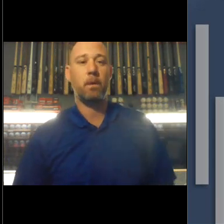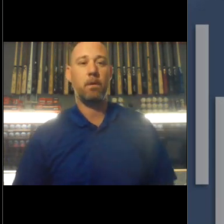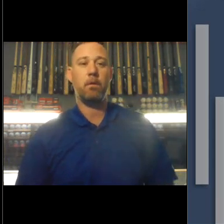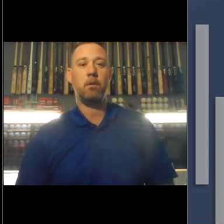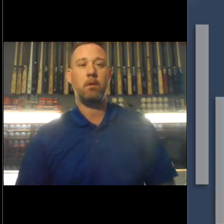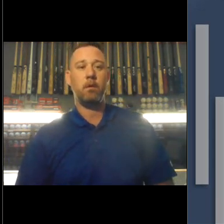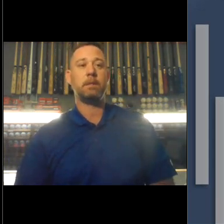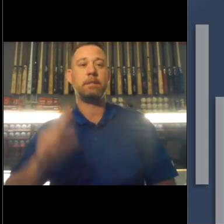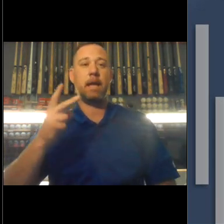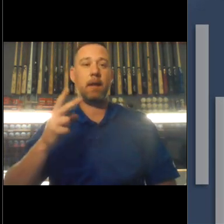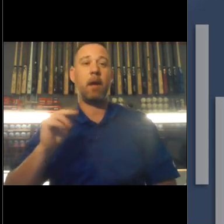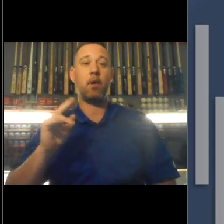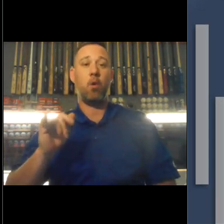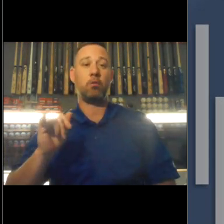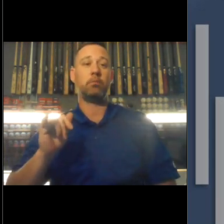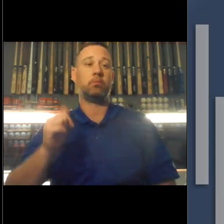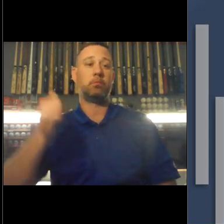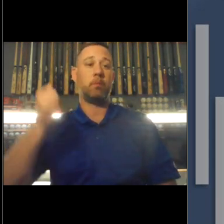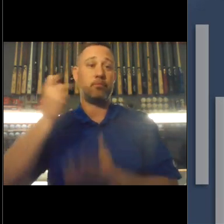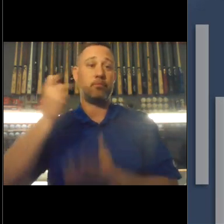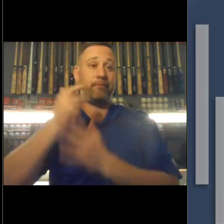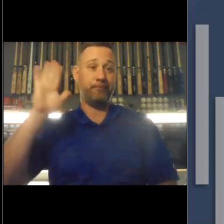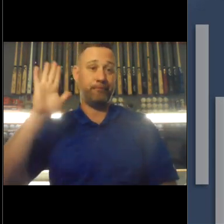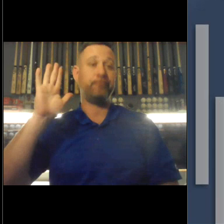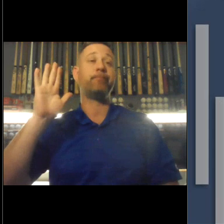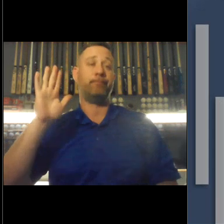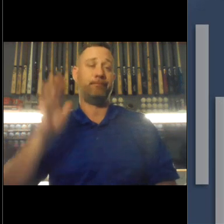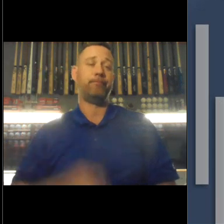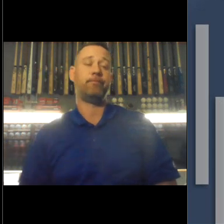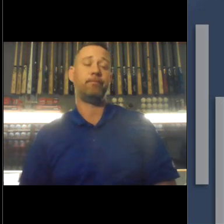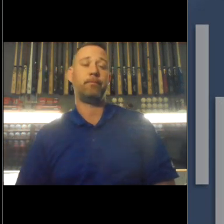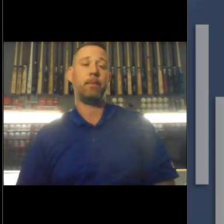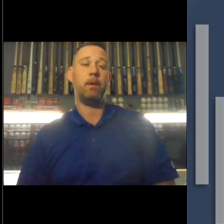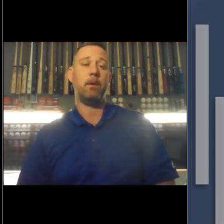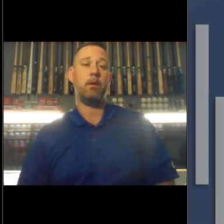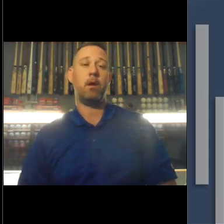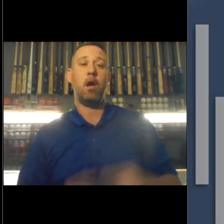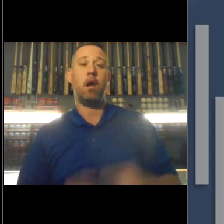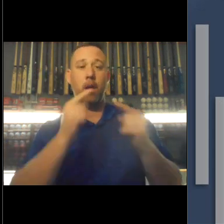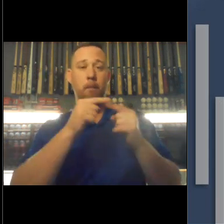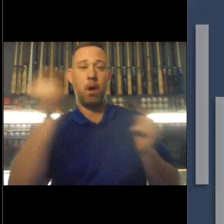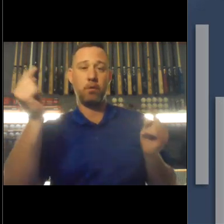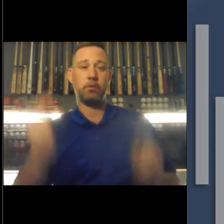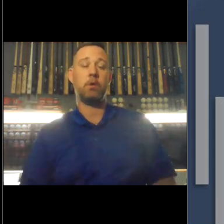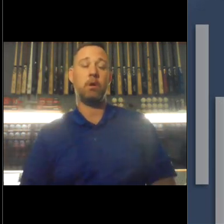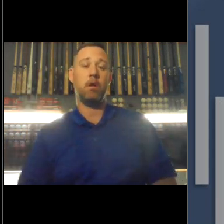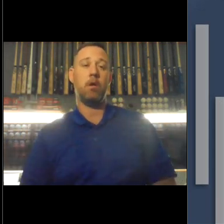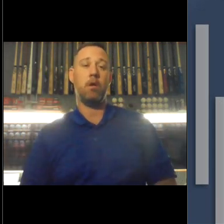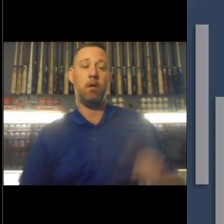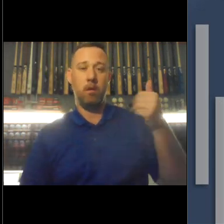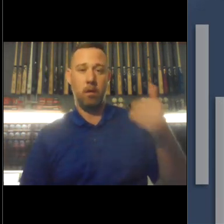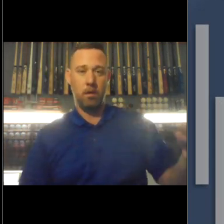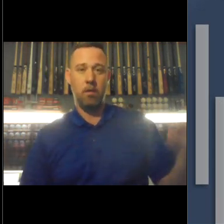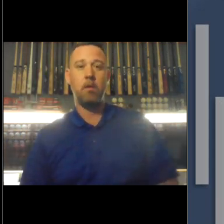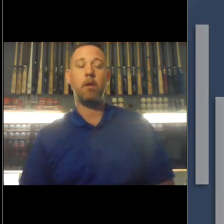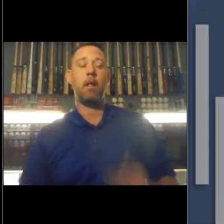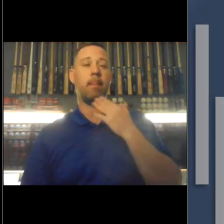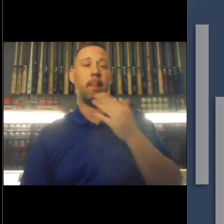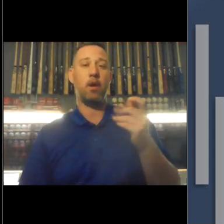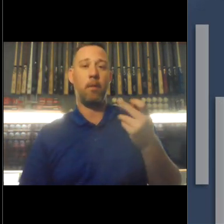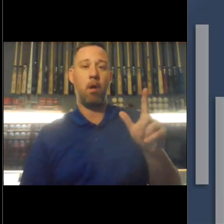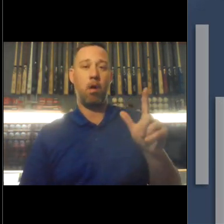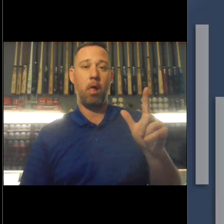Second by Norton. All those in favor? Aye. Aye. Aye. Opposed? Motion carries. Thank you, Paul. I think